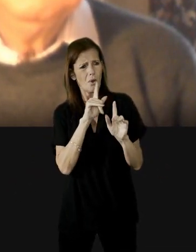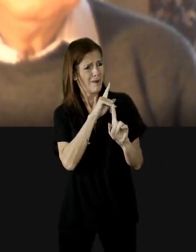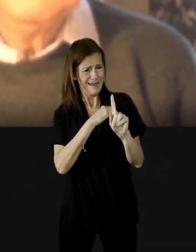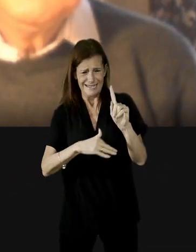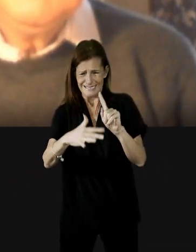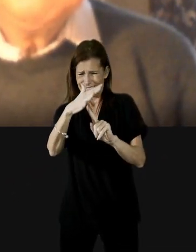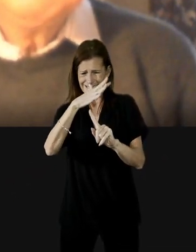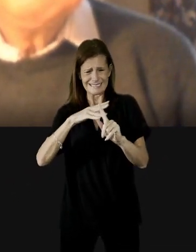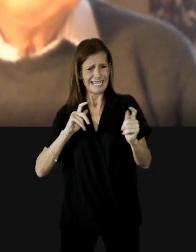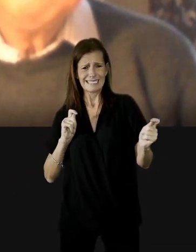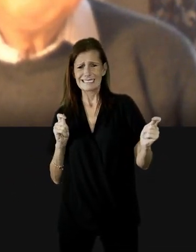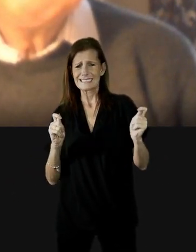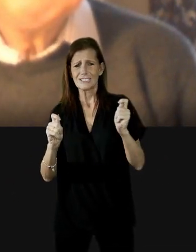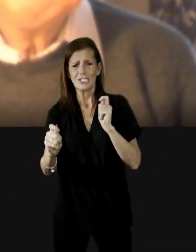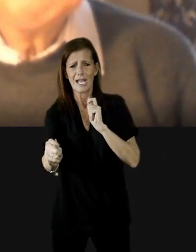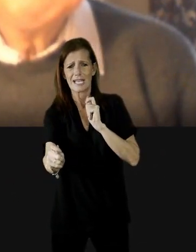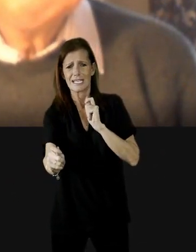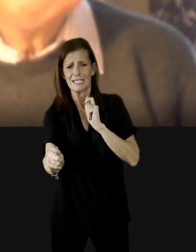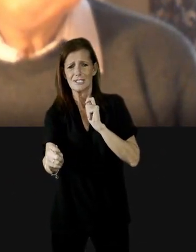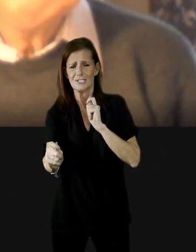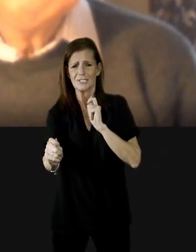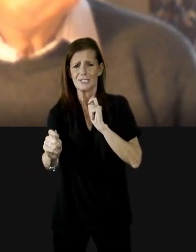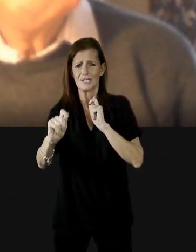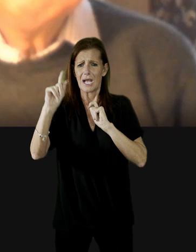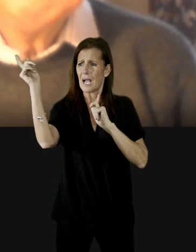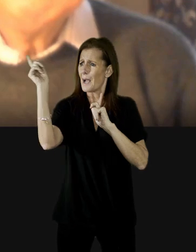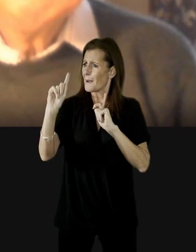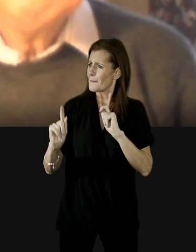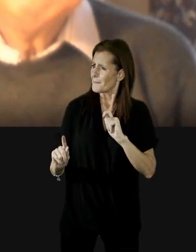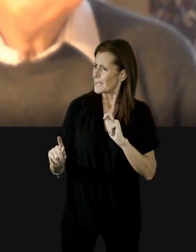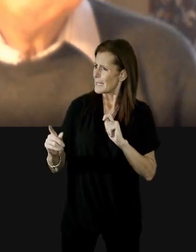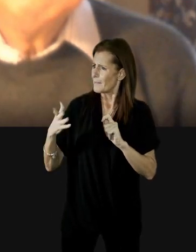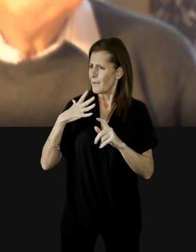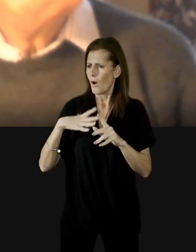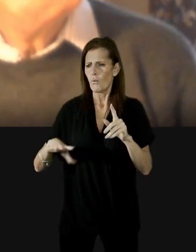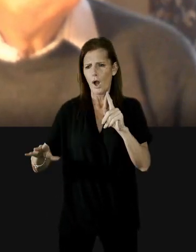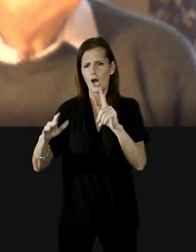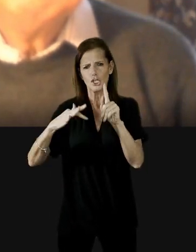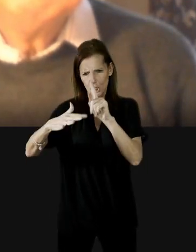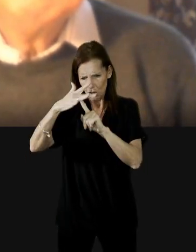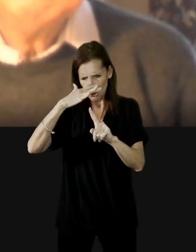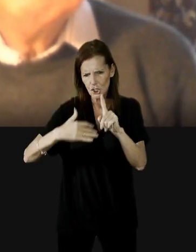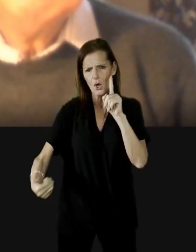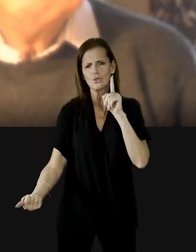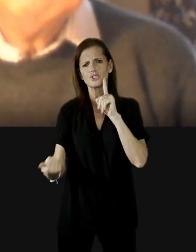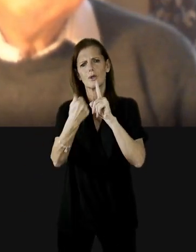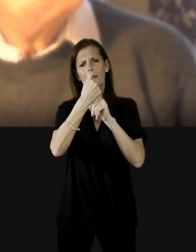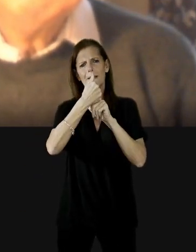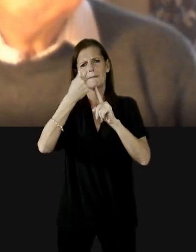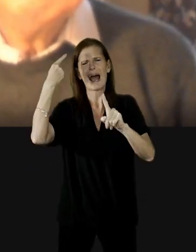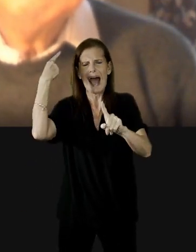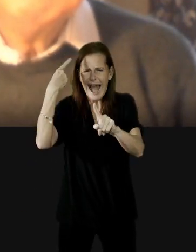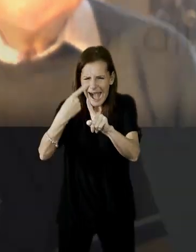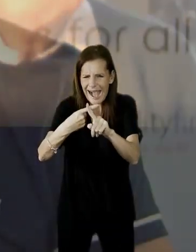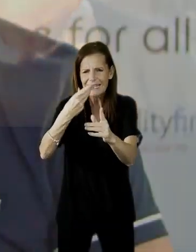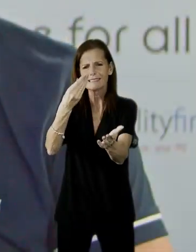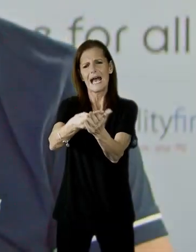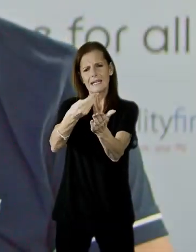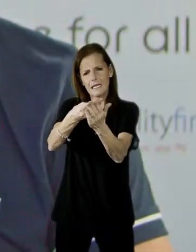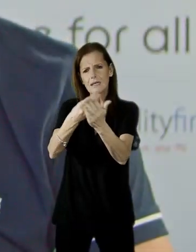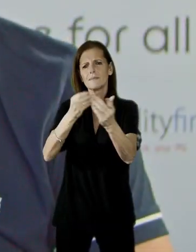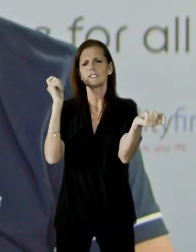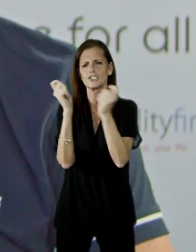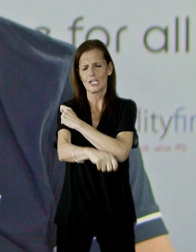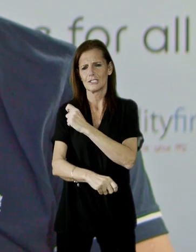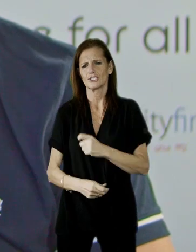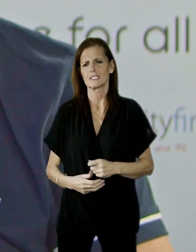because society is changing and people are looking for social impact as well as economics in the brands